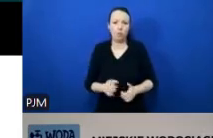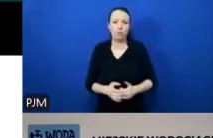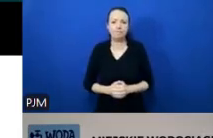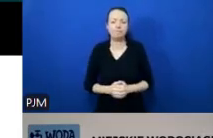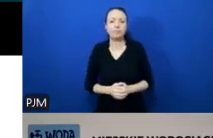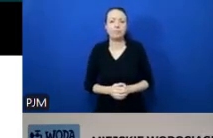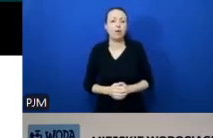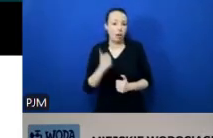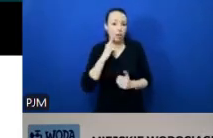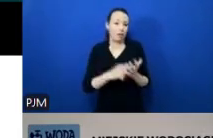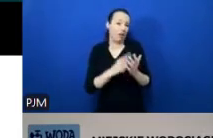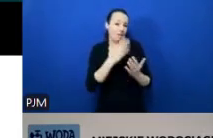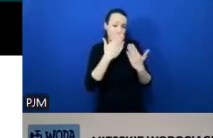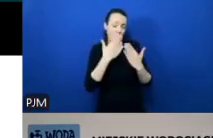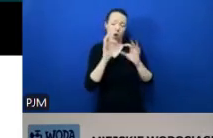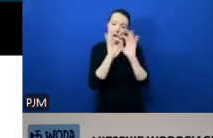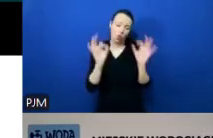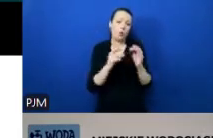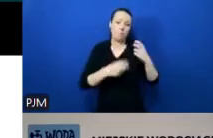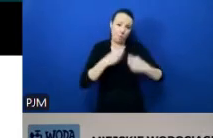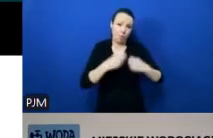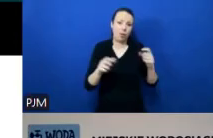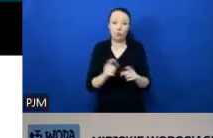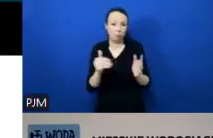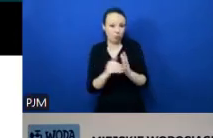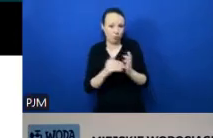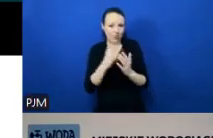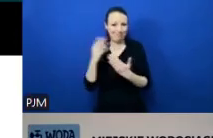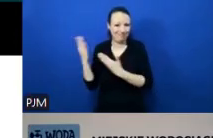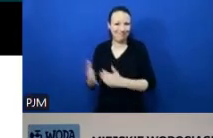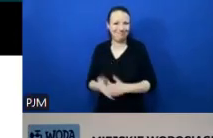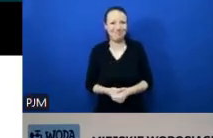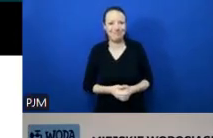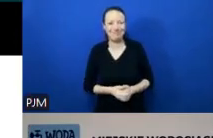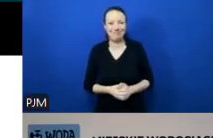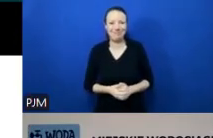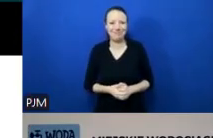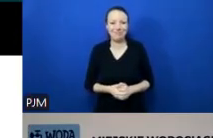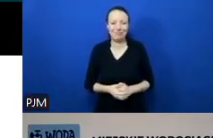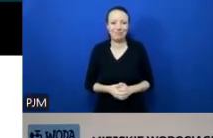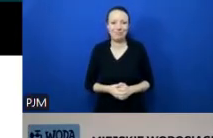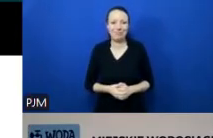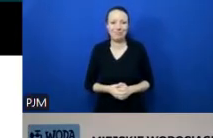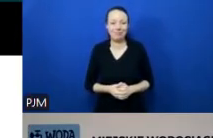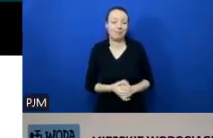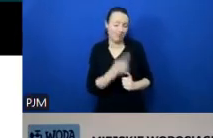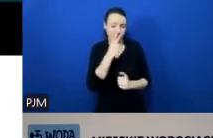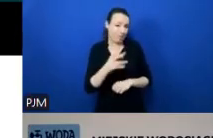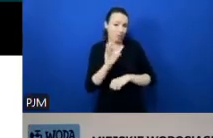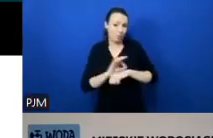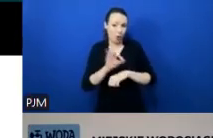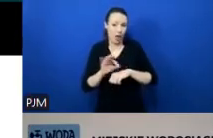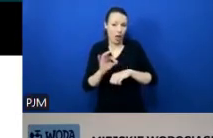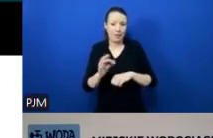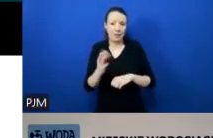of 345. This is the scale of the problem and the scale of needs. So we can